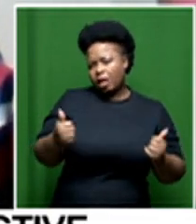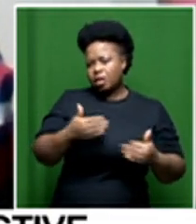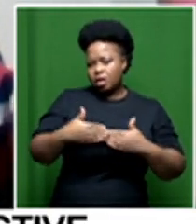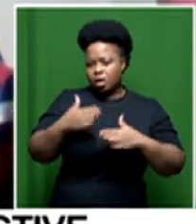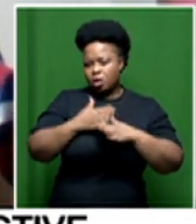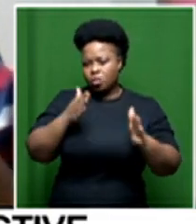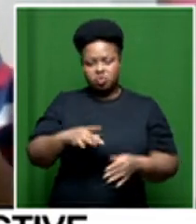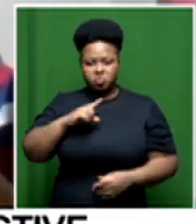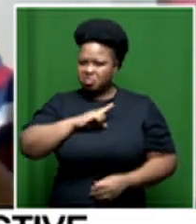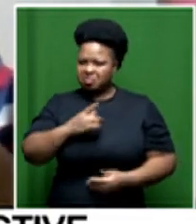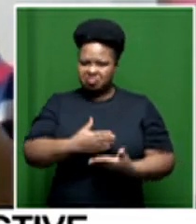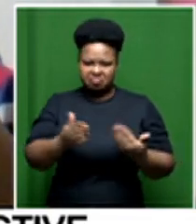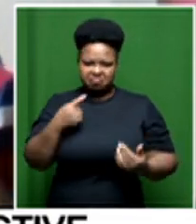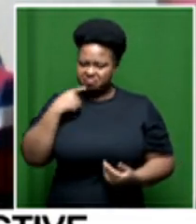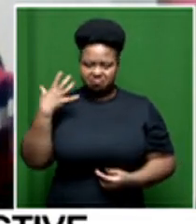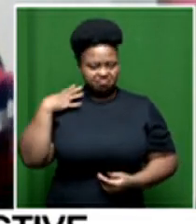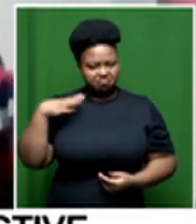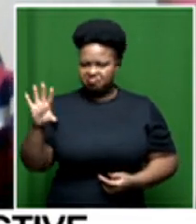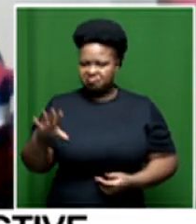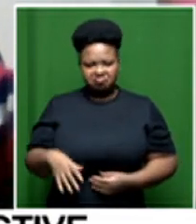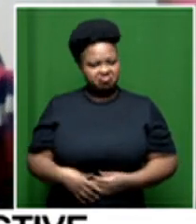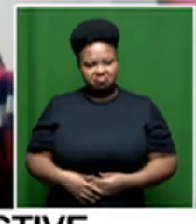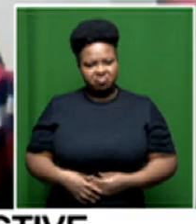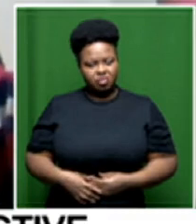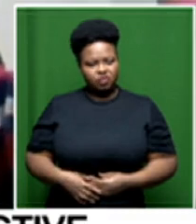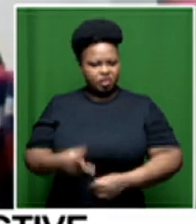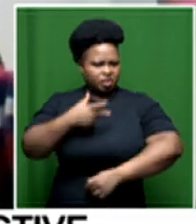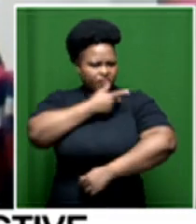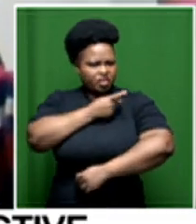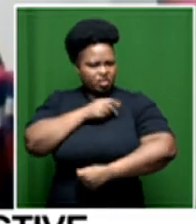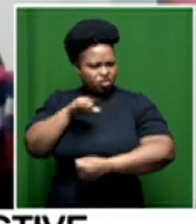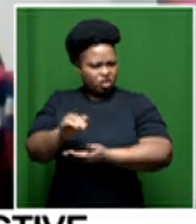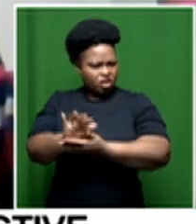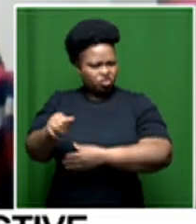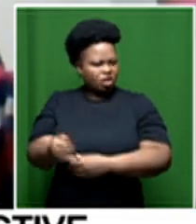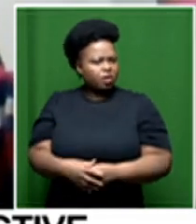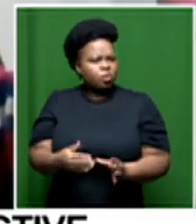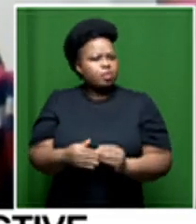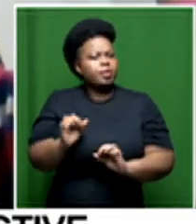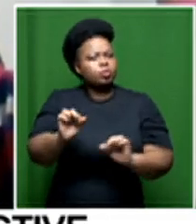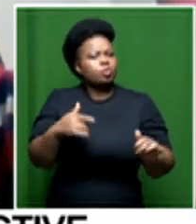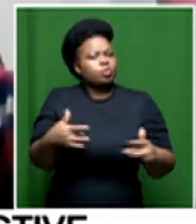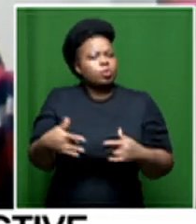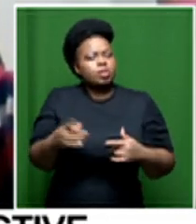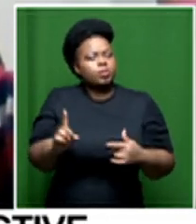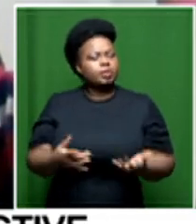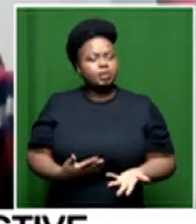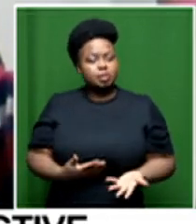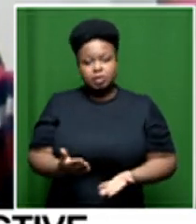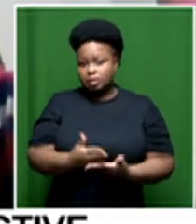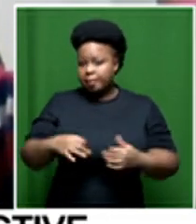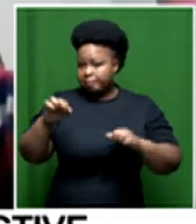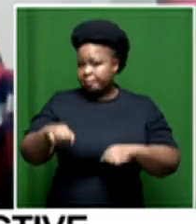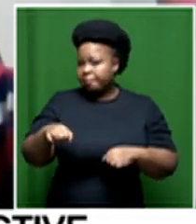that are saying they do not want this vaccine. Let's talk to your members and their concerns. What is the consensus amongst them? I mean, are